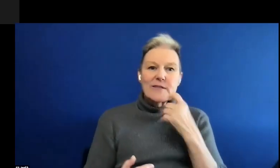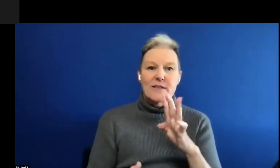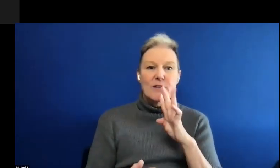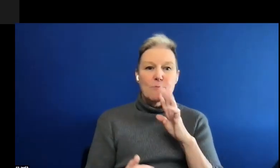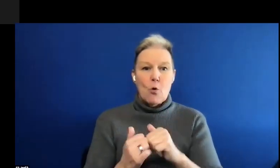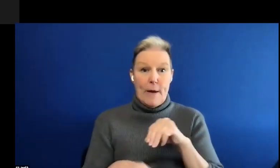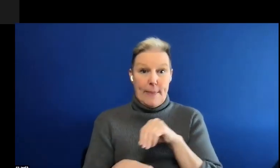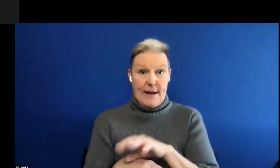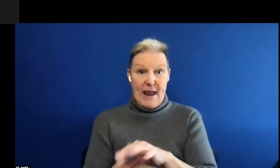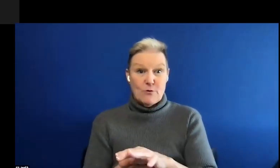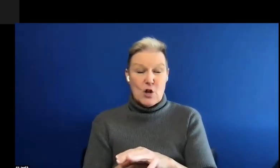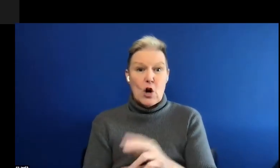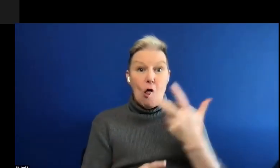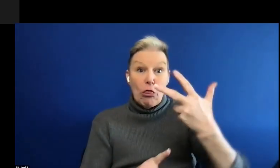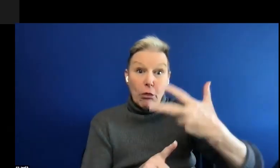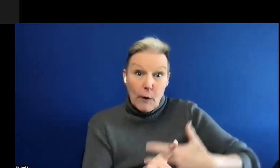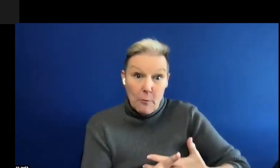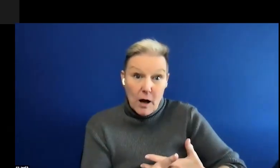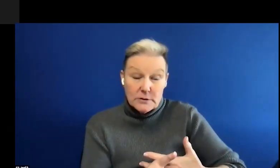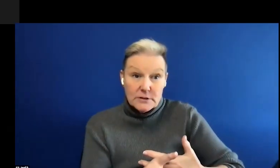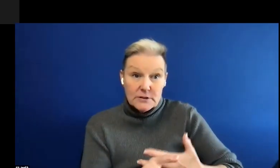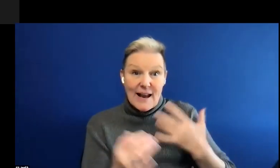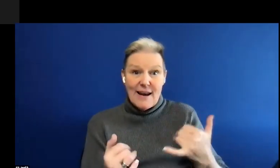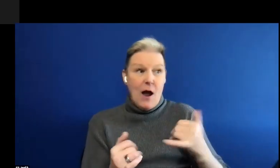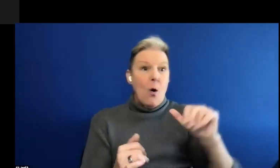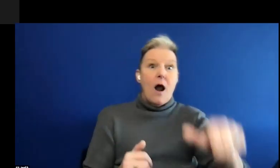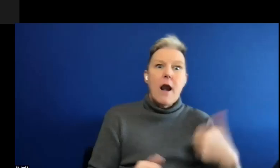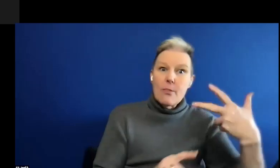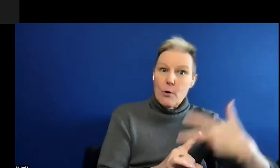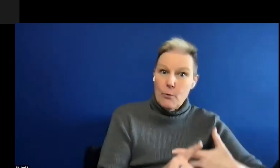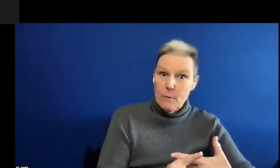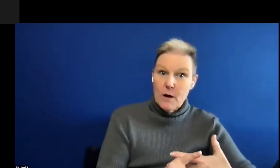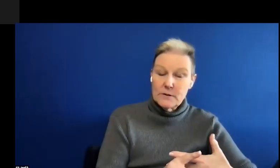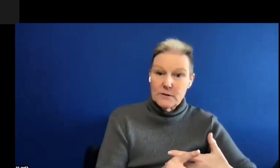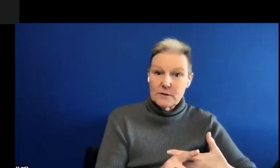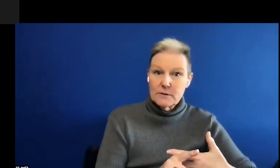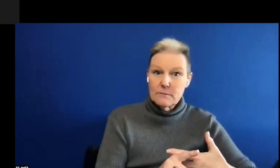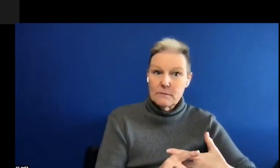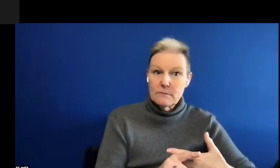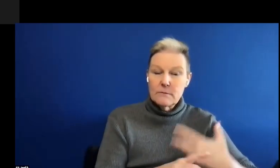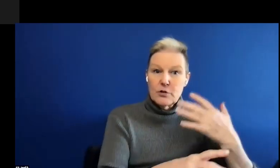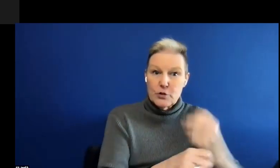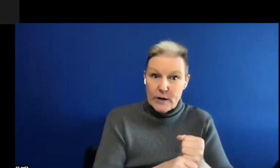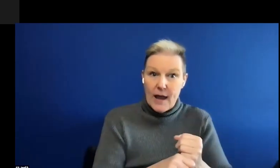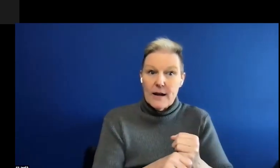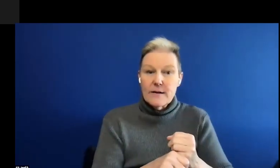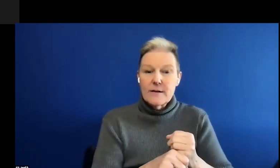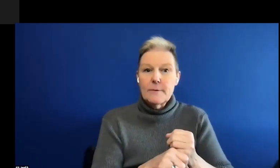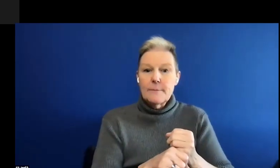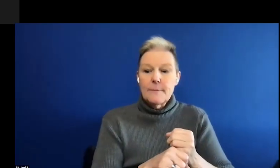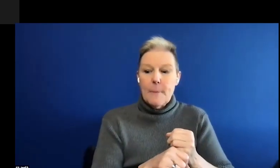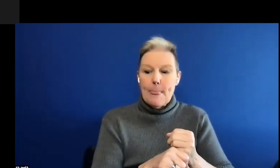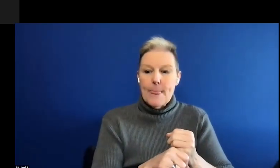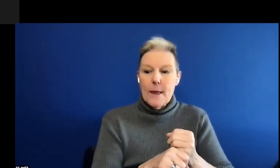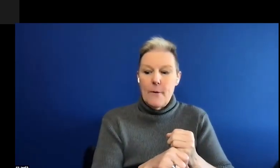counselor, and that took me 3 months, and now it's taking me another 3 months to get into